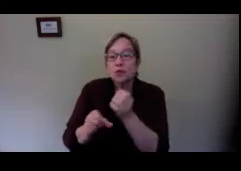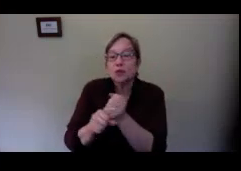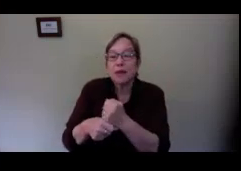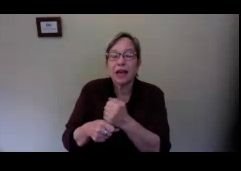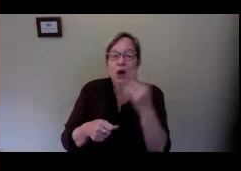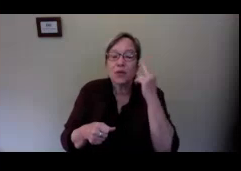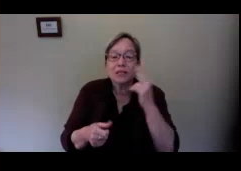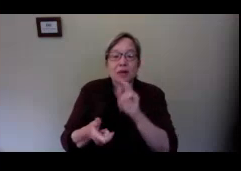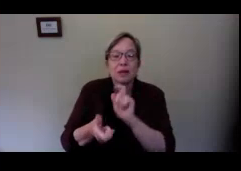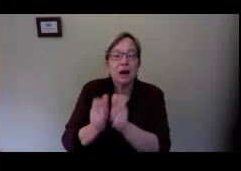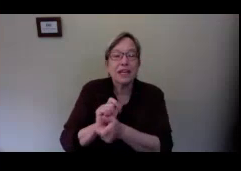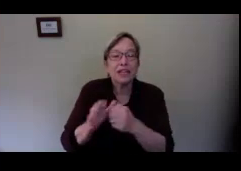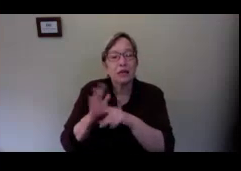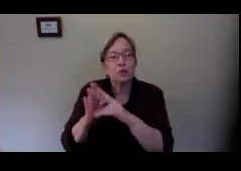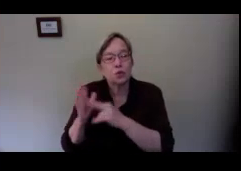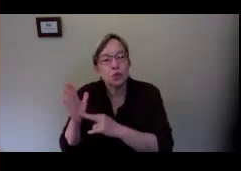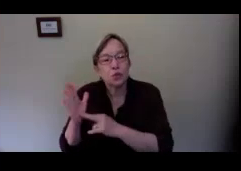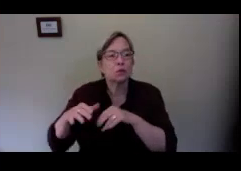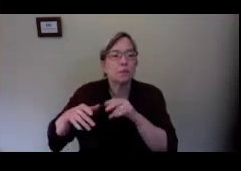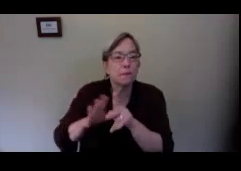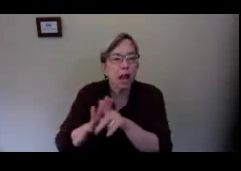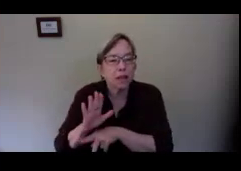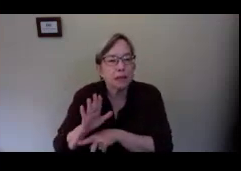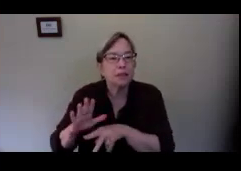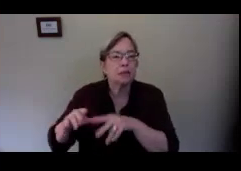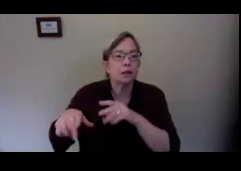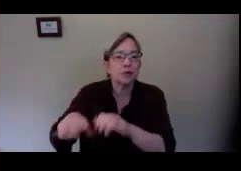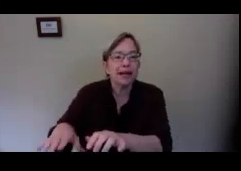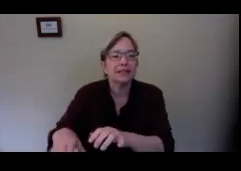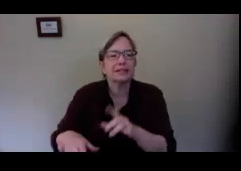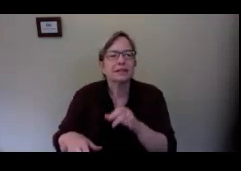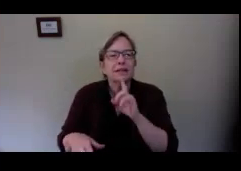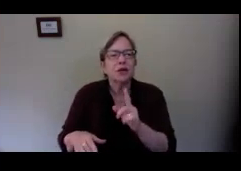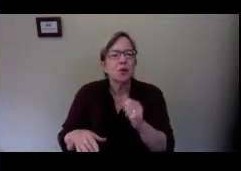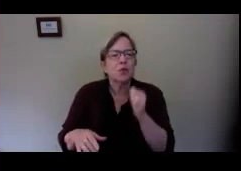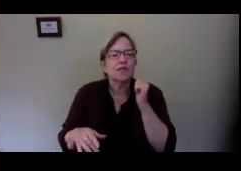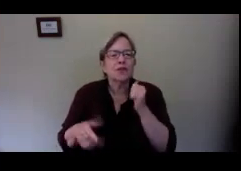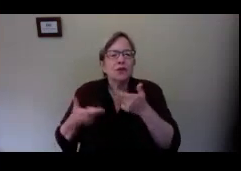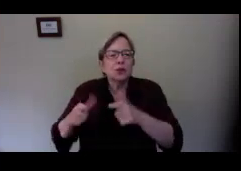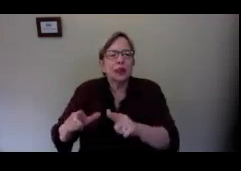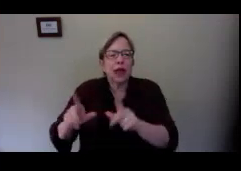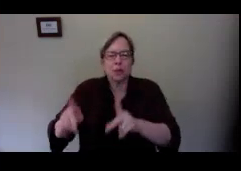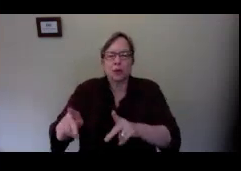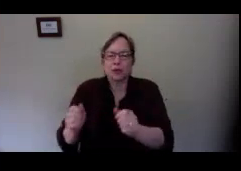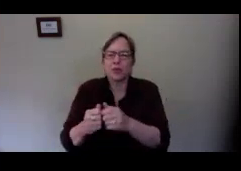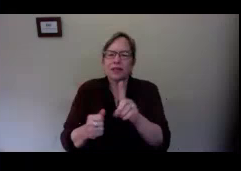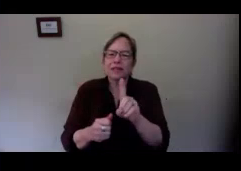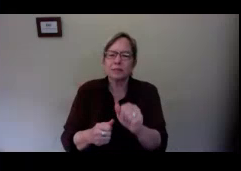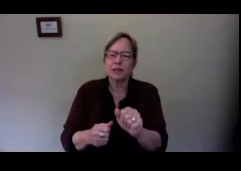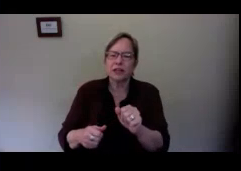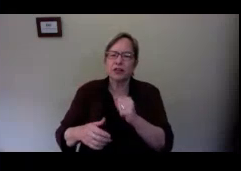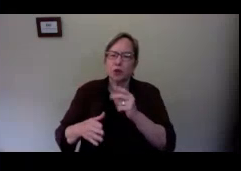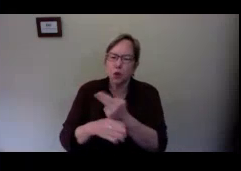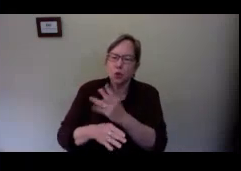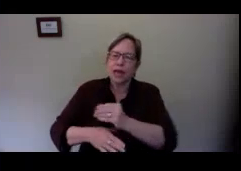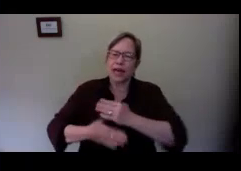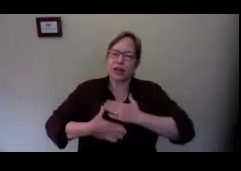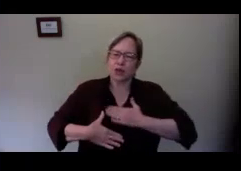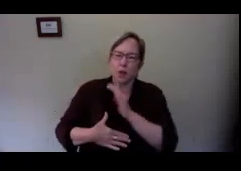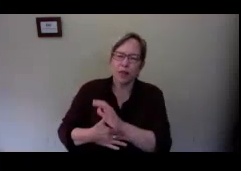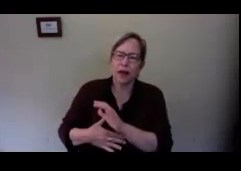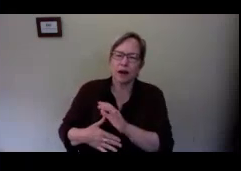services necessary to afford equal opportunity for a person with a disability to use and enjoy their housing accommodations.